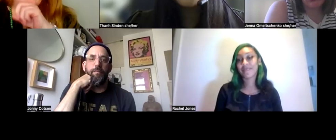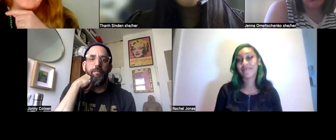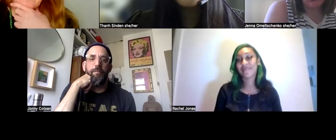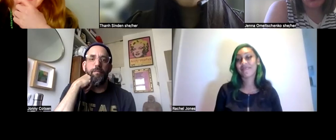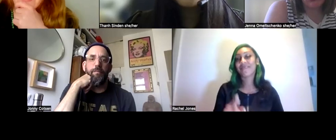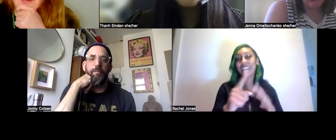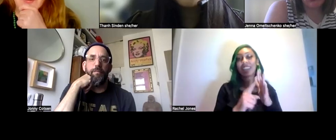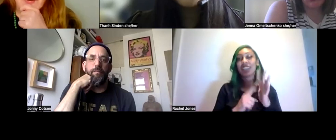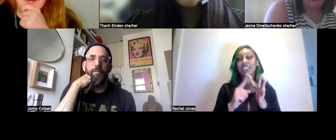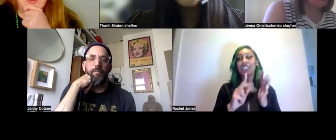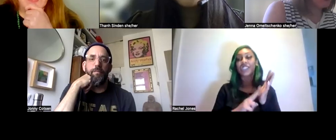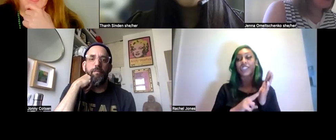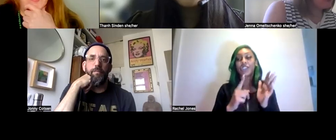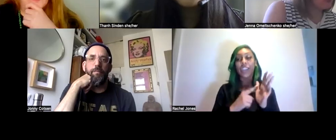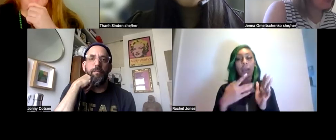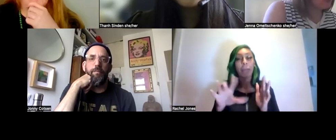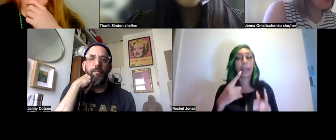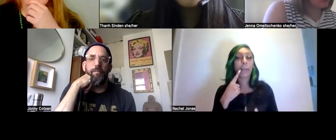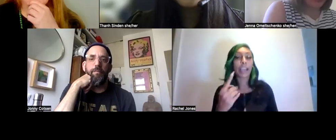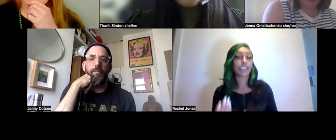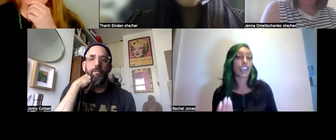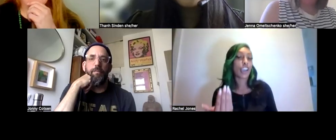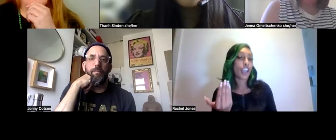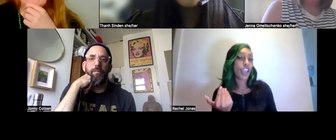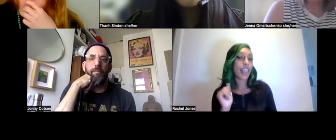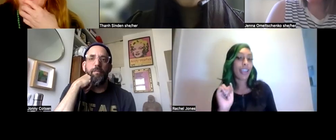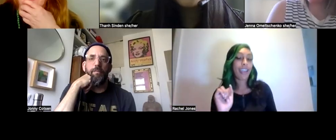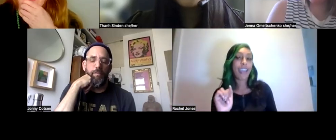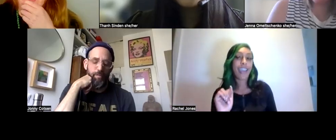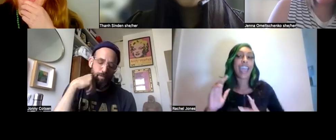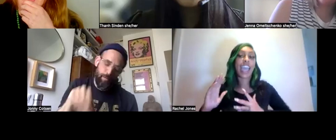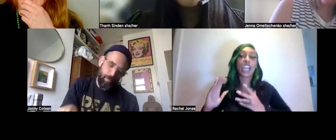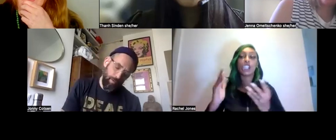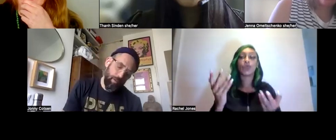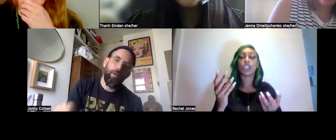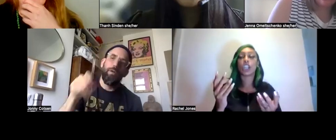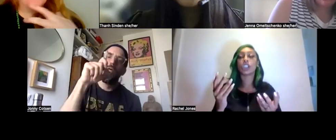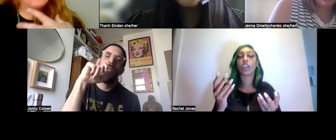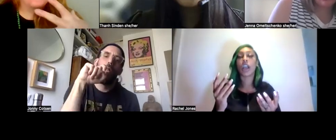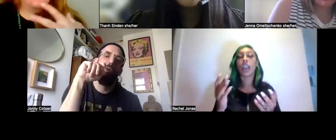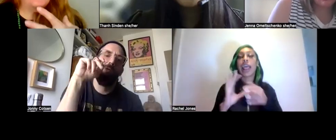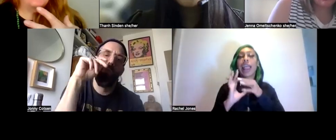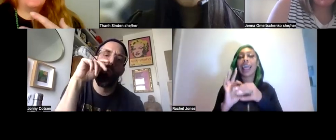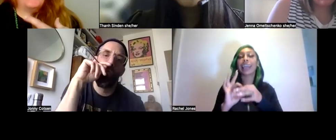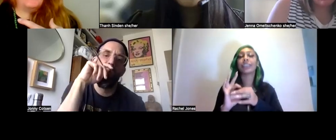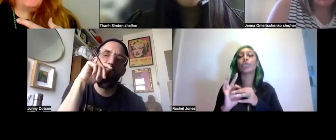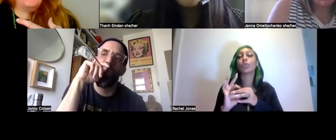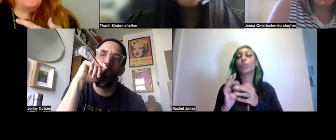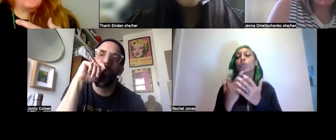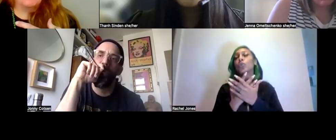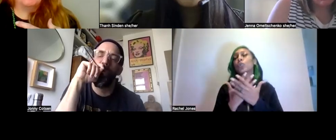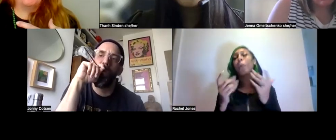Jenna, you touched on this earlier in your introduction around, there's so many people